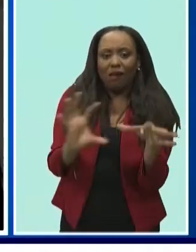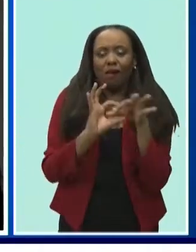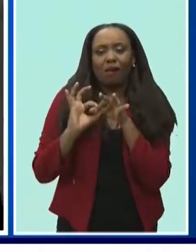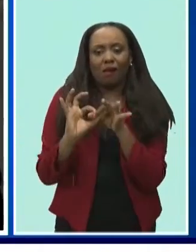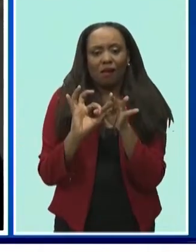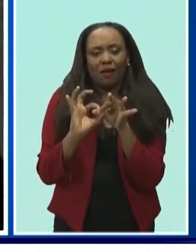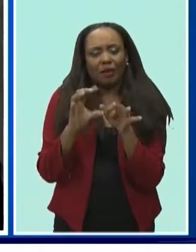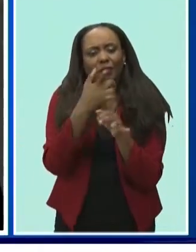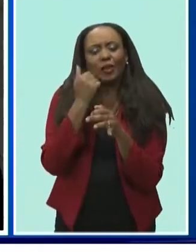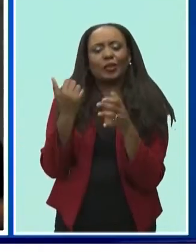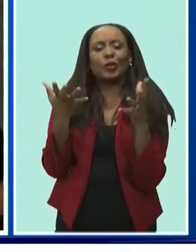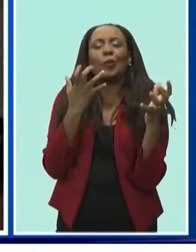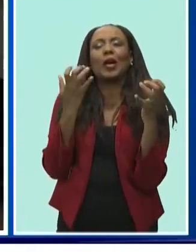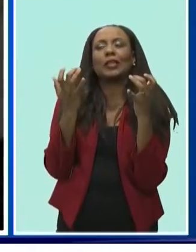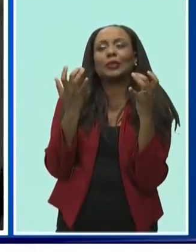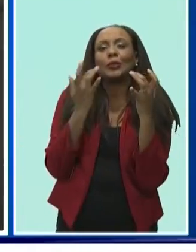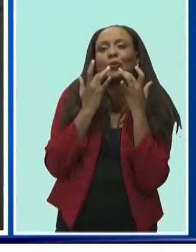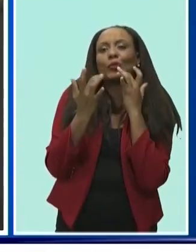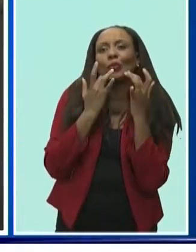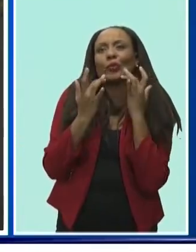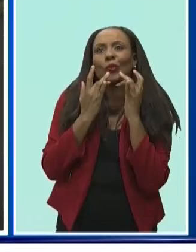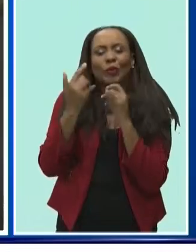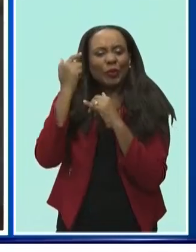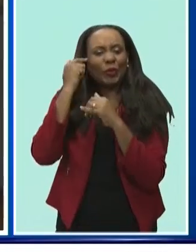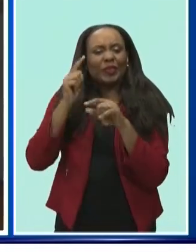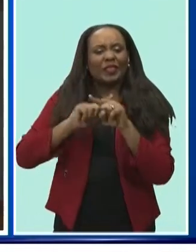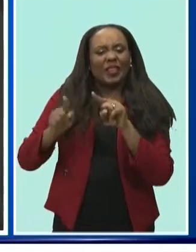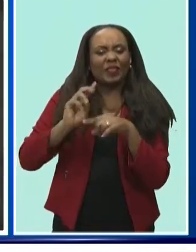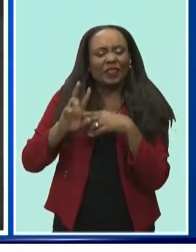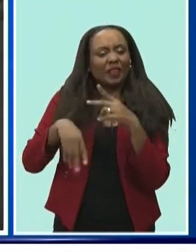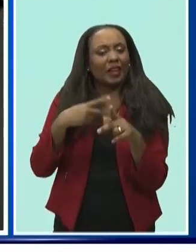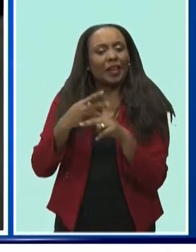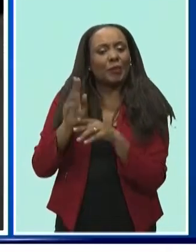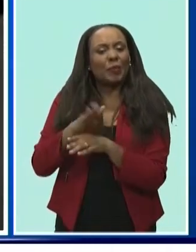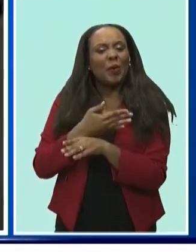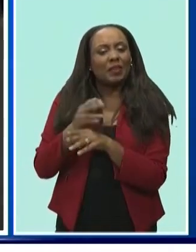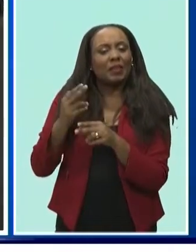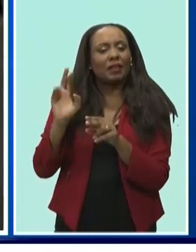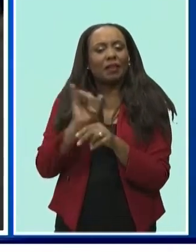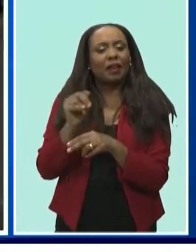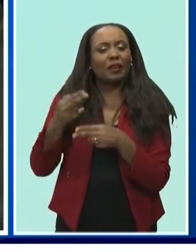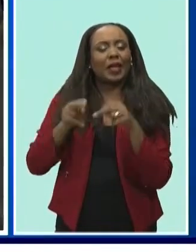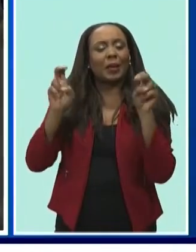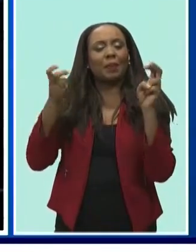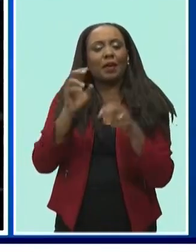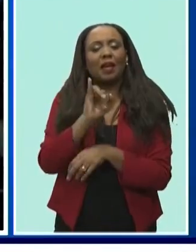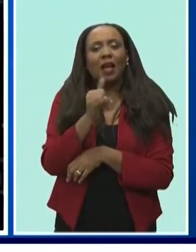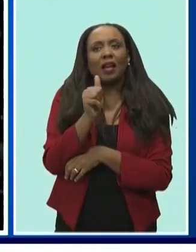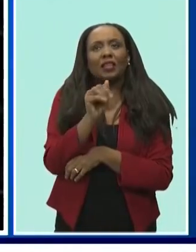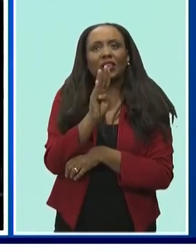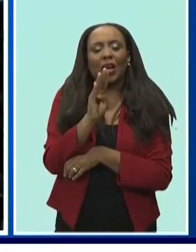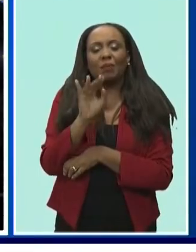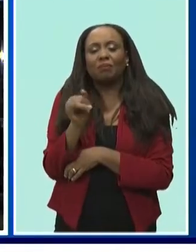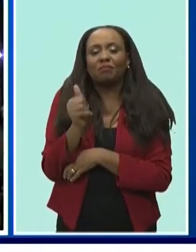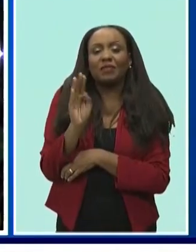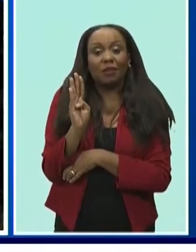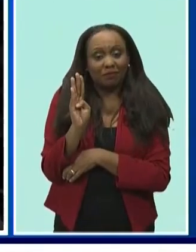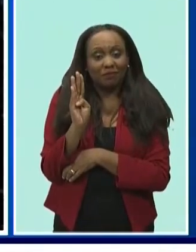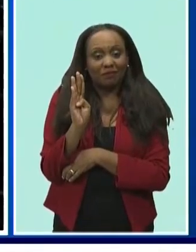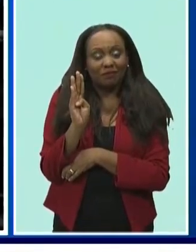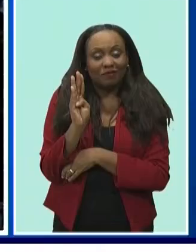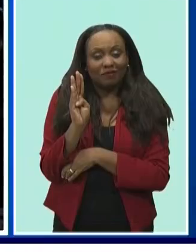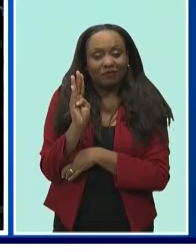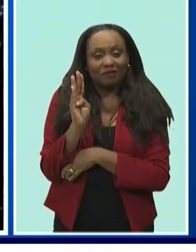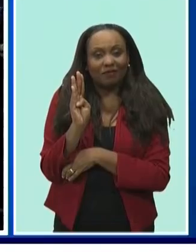know the jab, the Bajans loving the jab now, so you got to give them a taste of everything. Davis is also